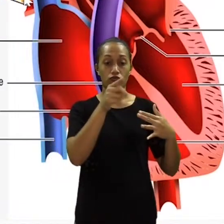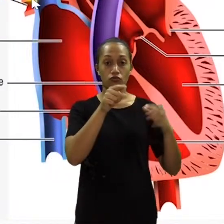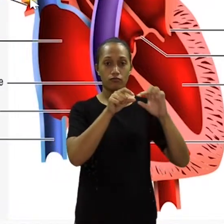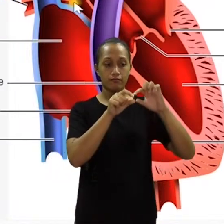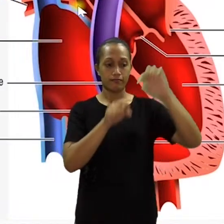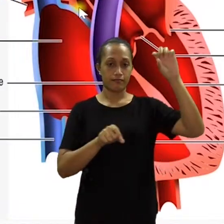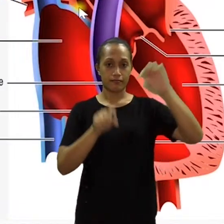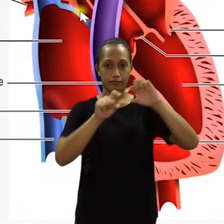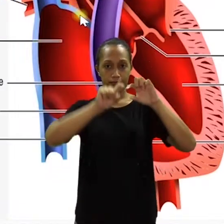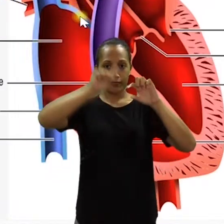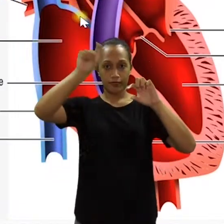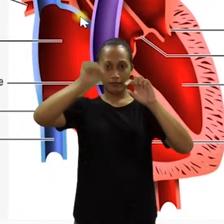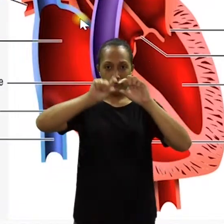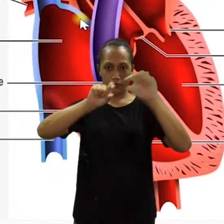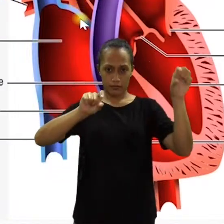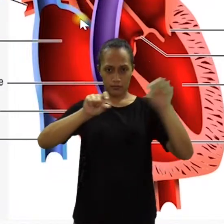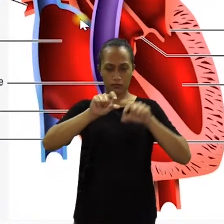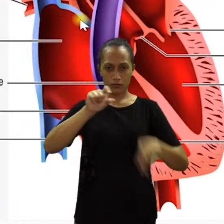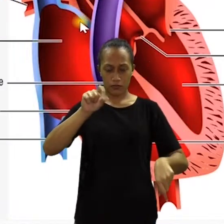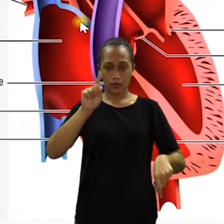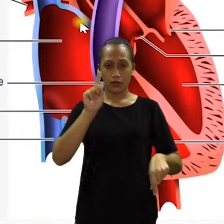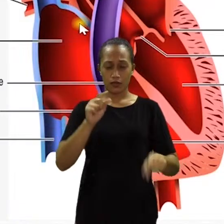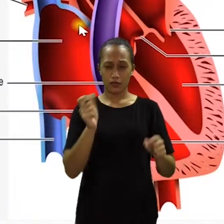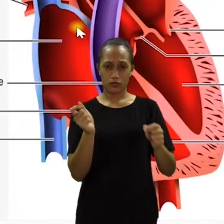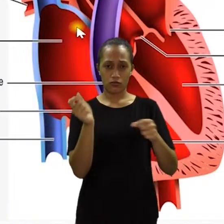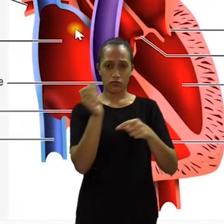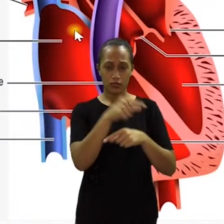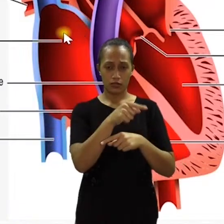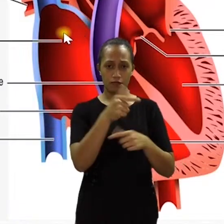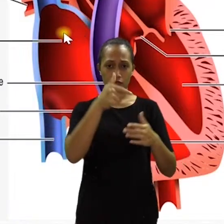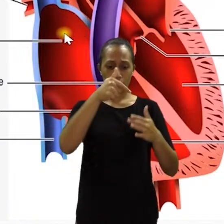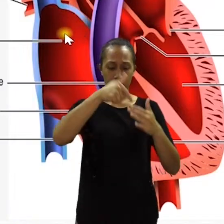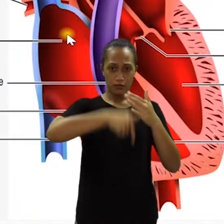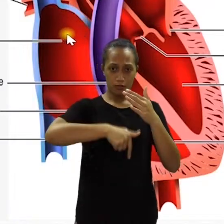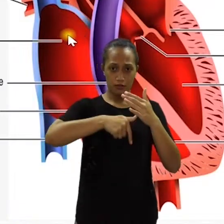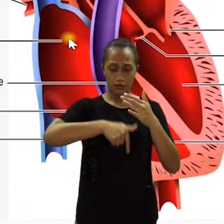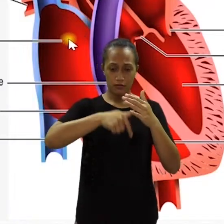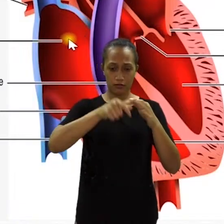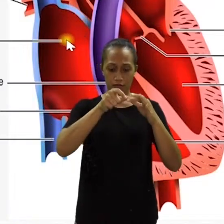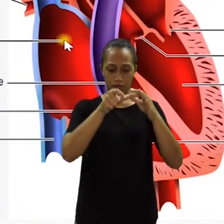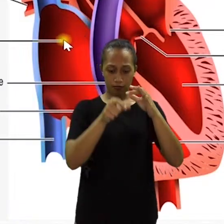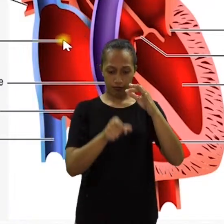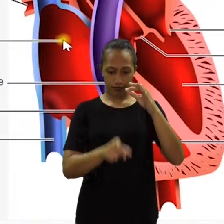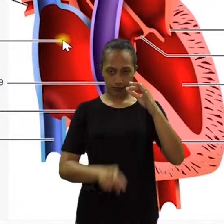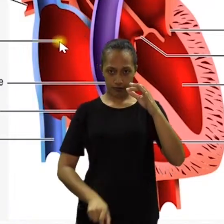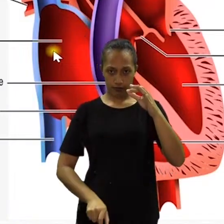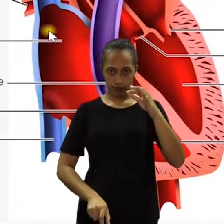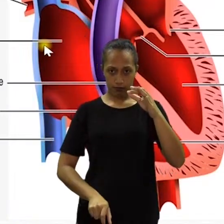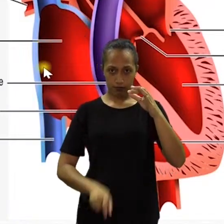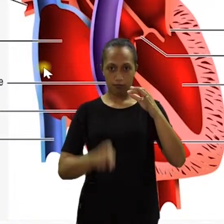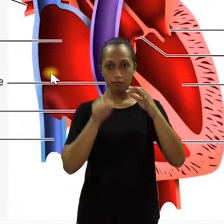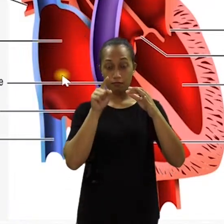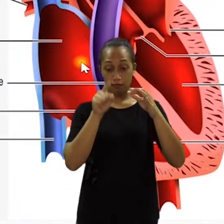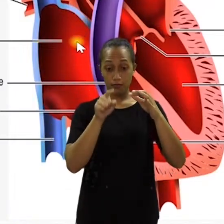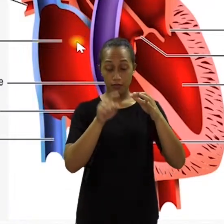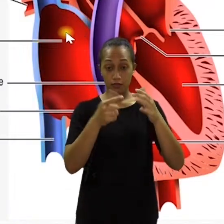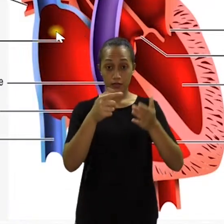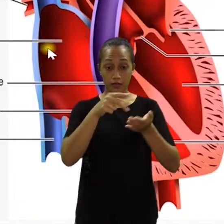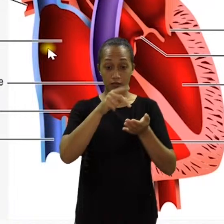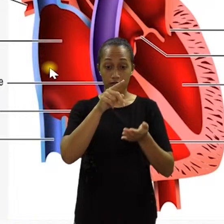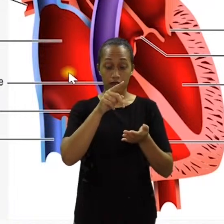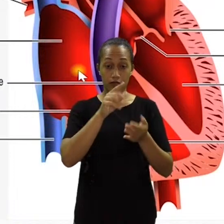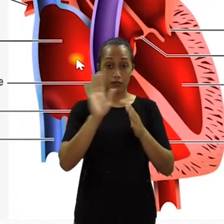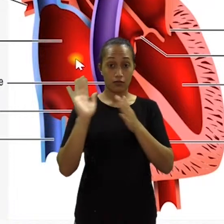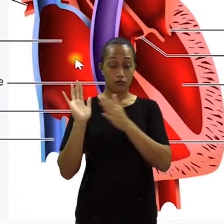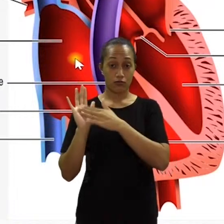pulmonary veins and then transfer it down to the right atrium here. This is the